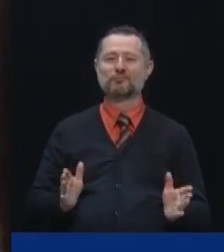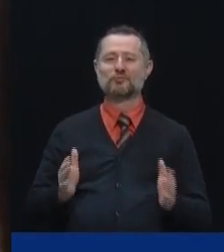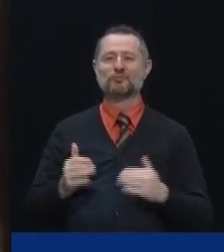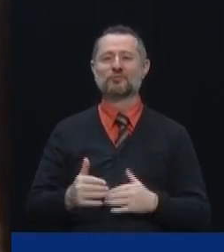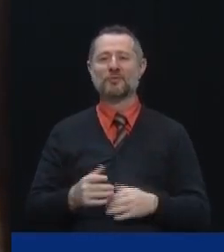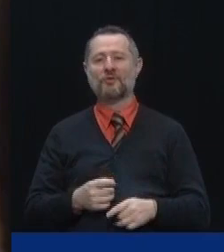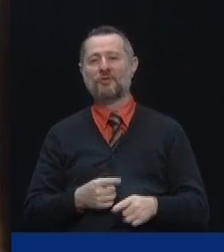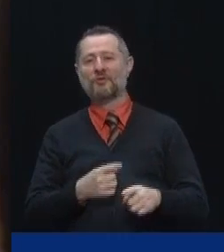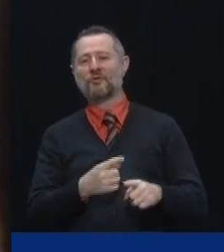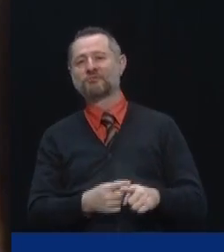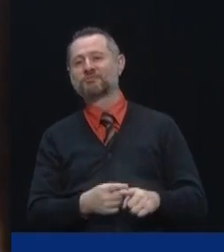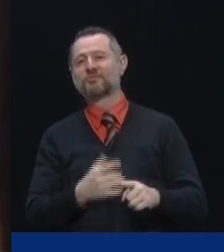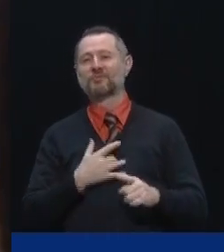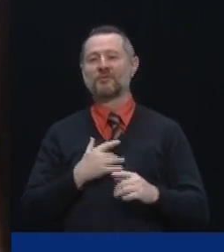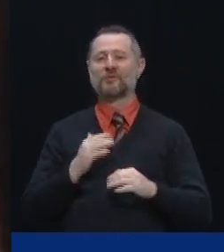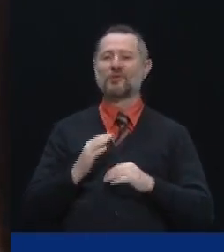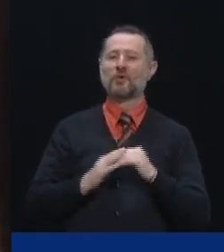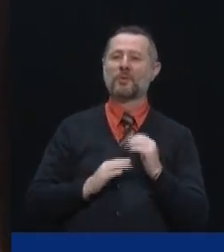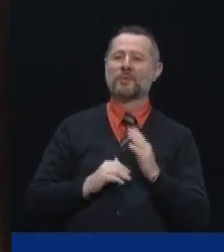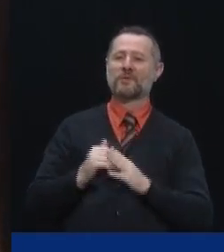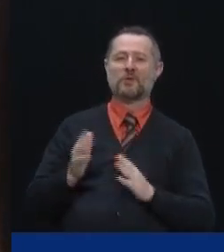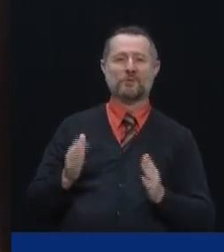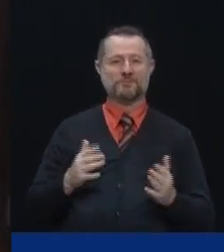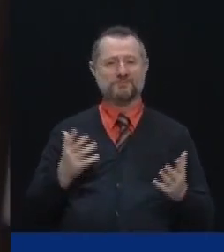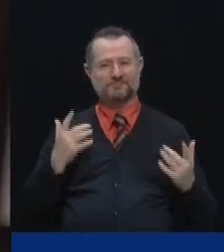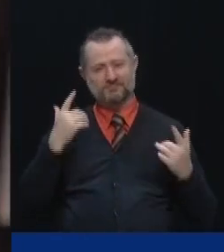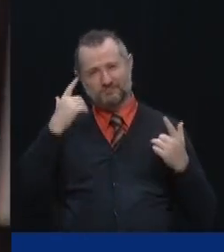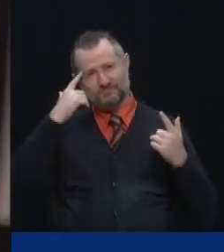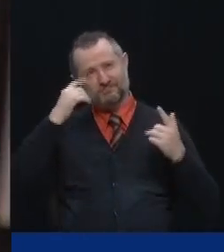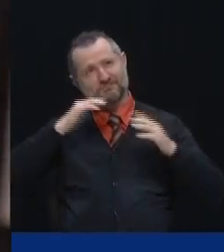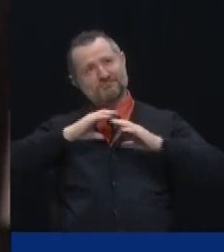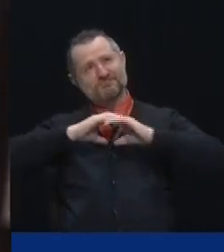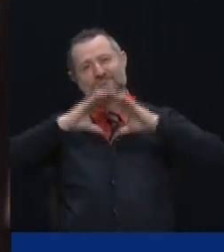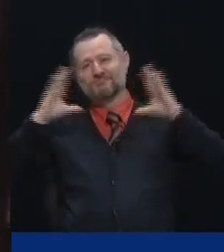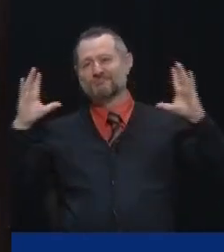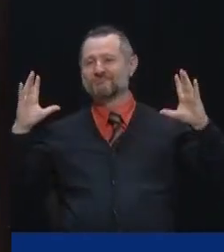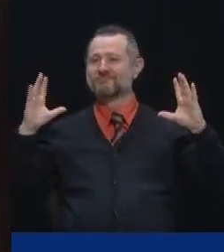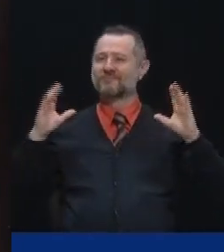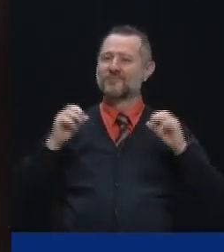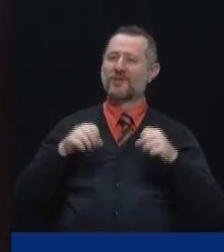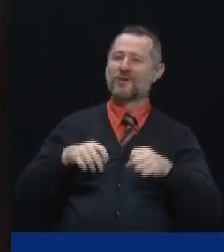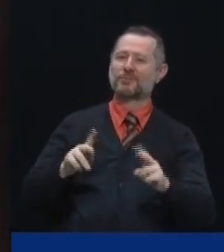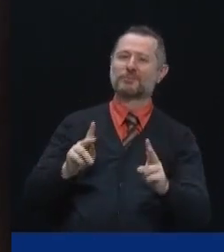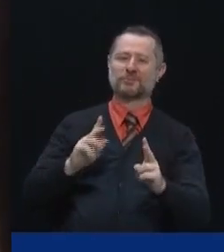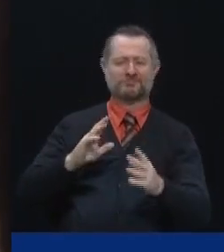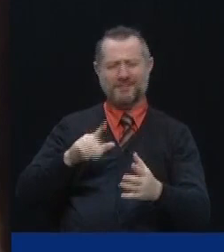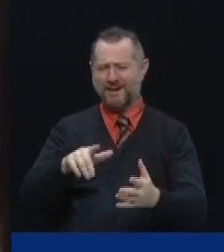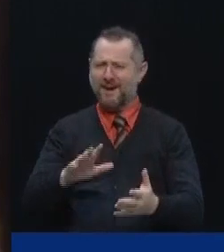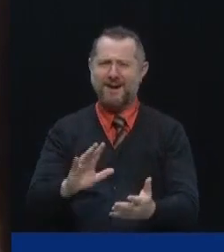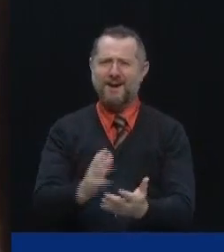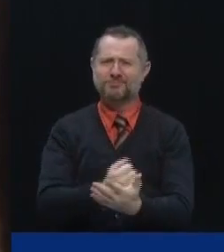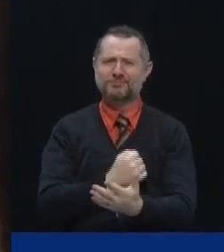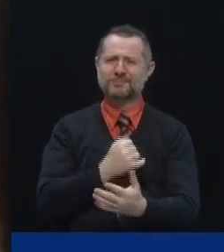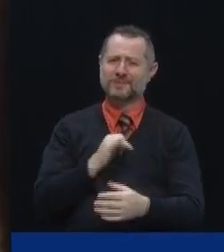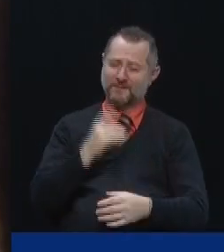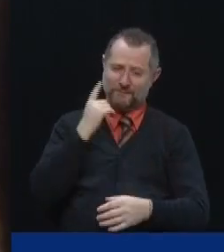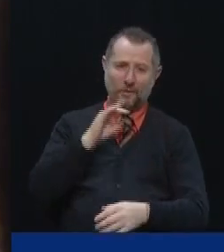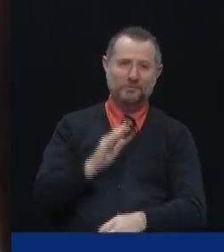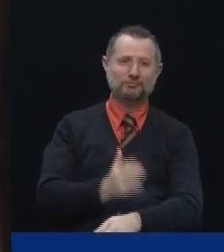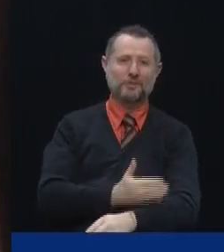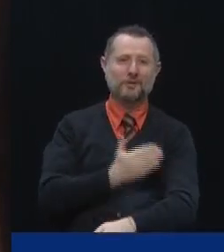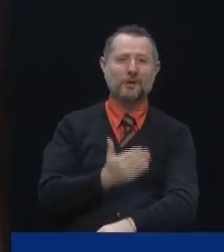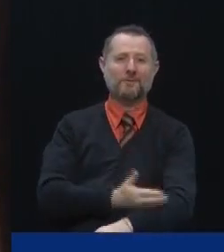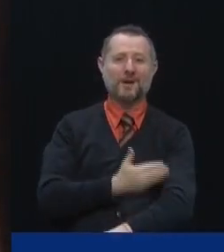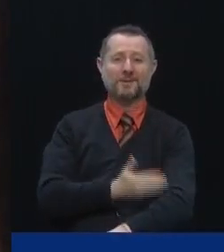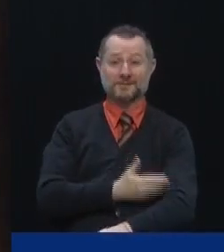build. Imagine the renewal and the opportunity that comes in renewal." So we're not just going